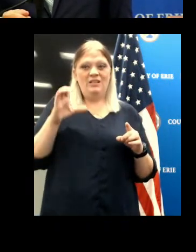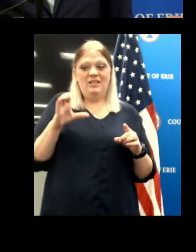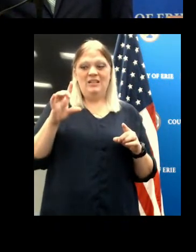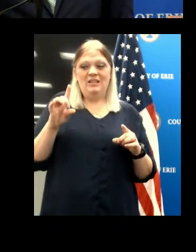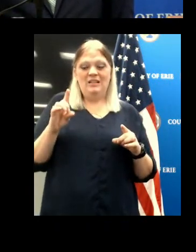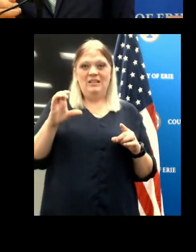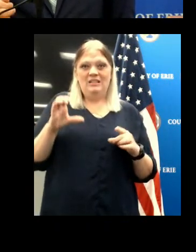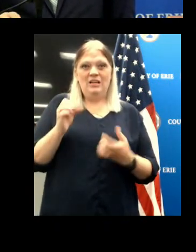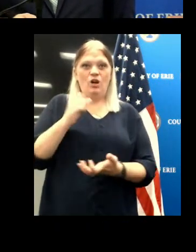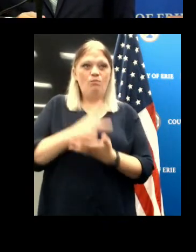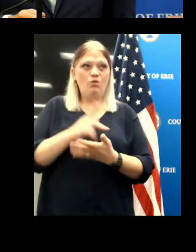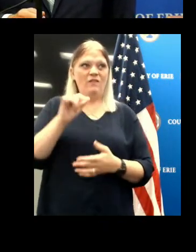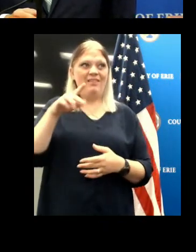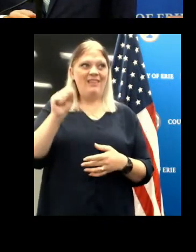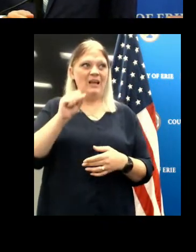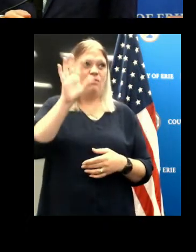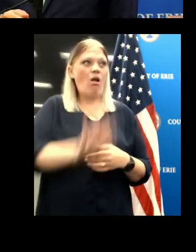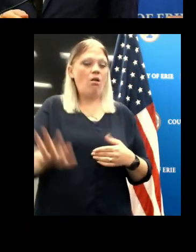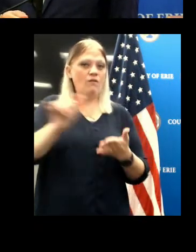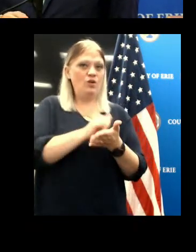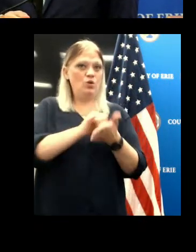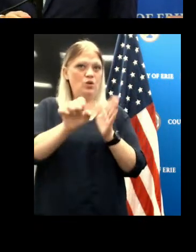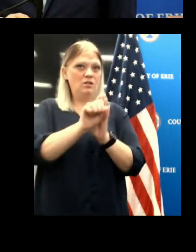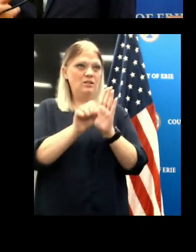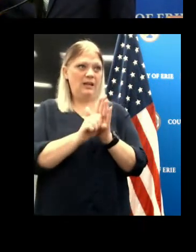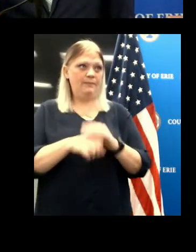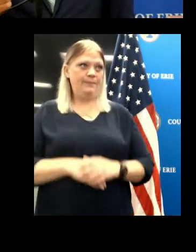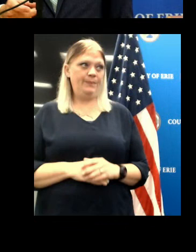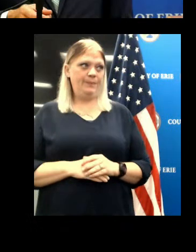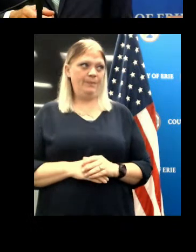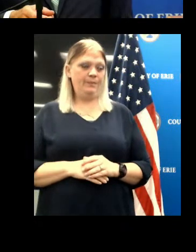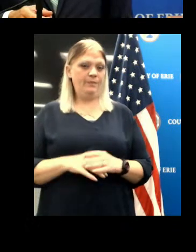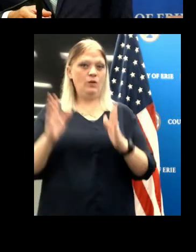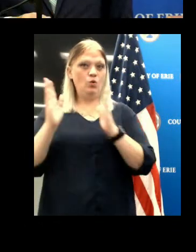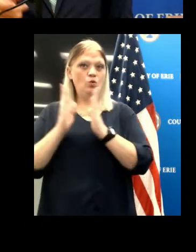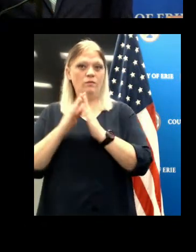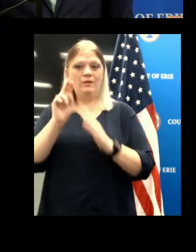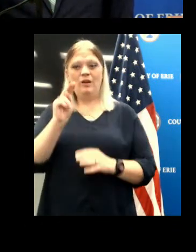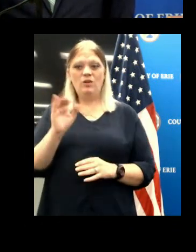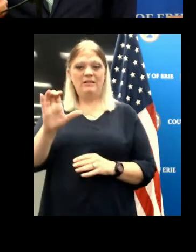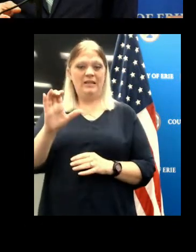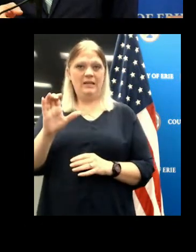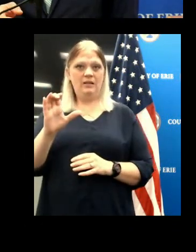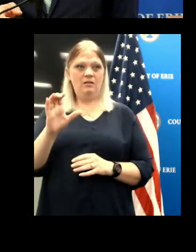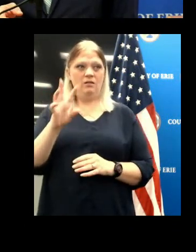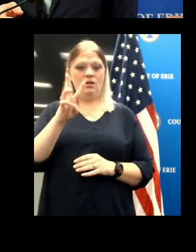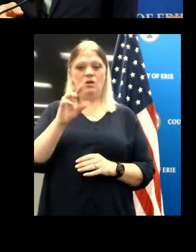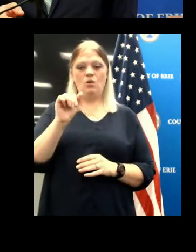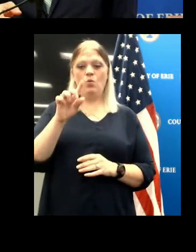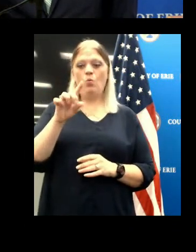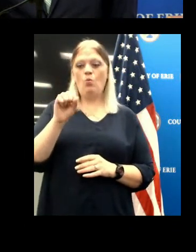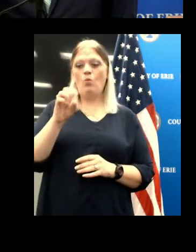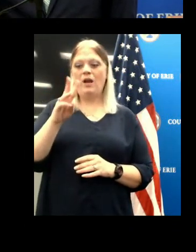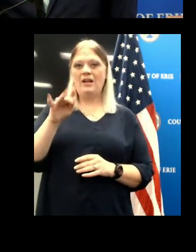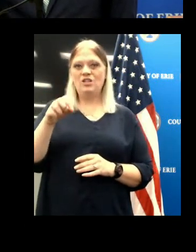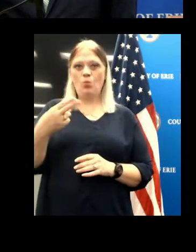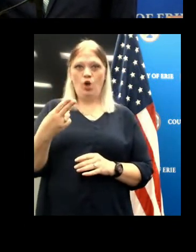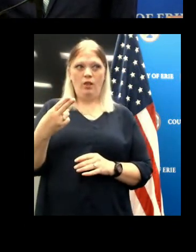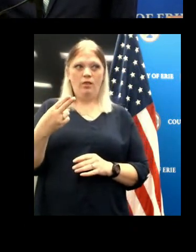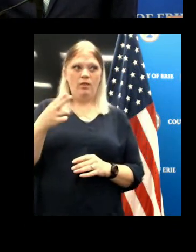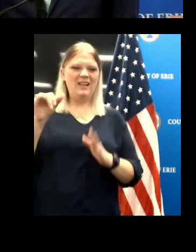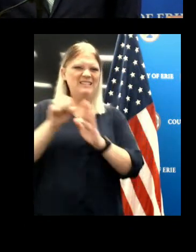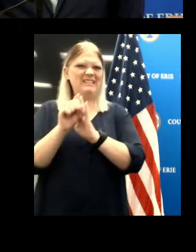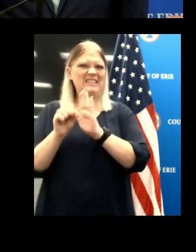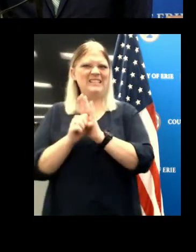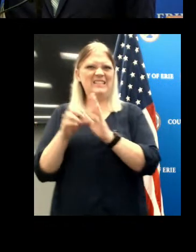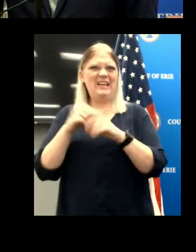CDC-approved labs in all of New York State. The New York City lab, the Wadsworth lab, which is the state